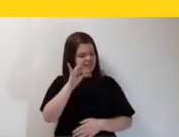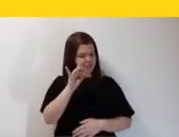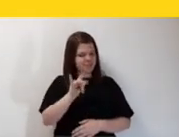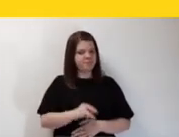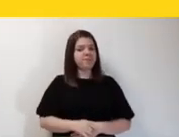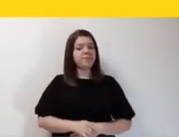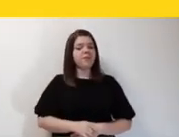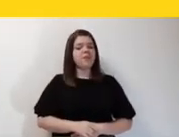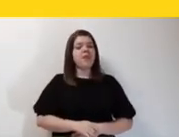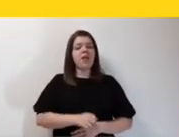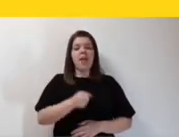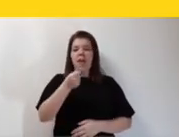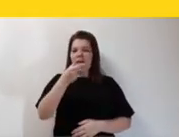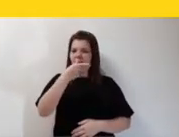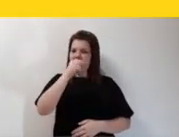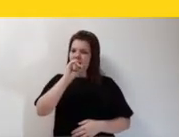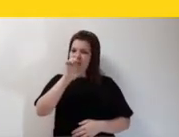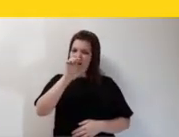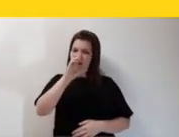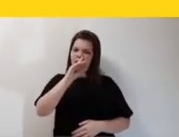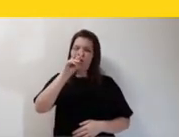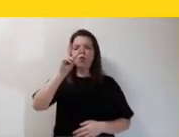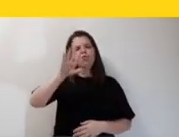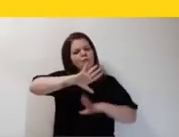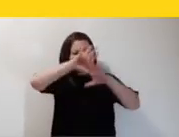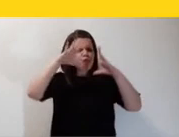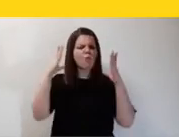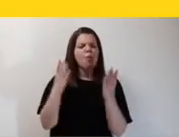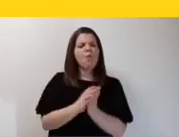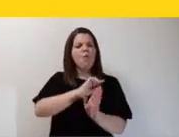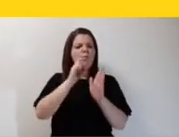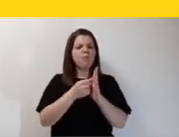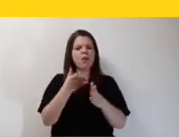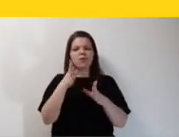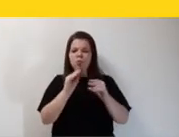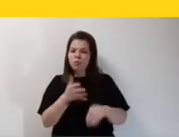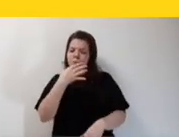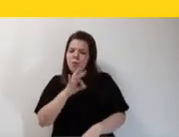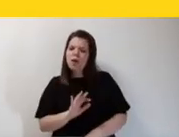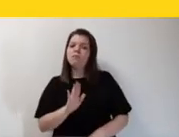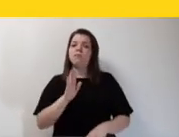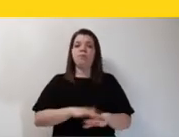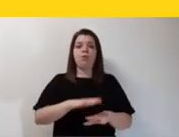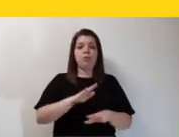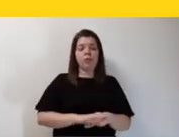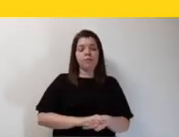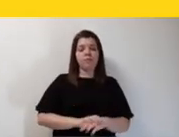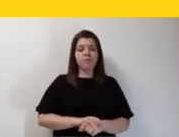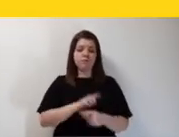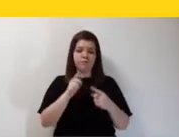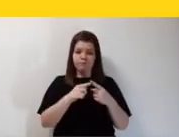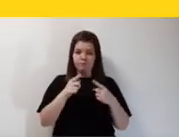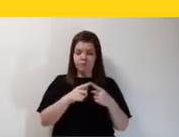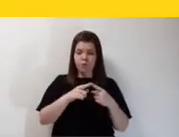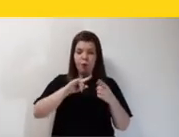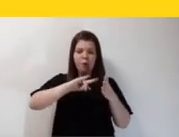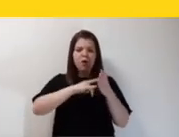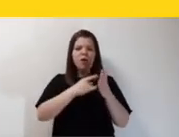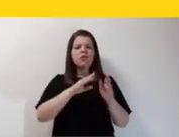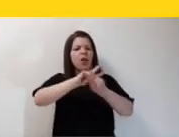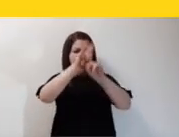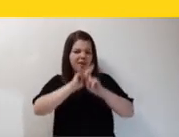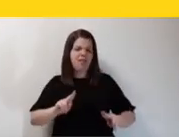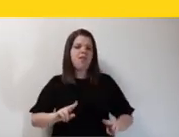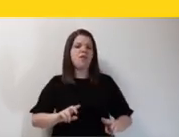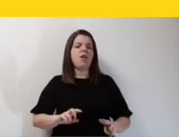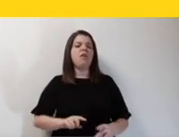every country over the world. It doesn't have any dependency and the process is totally replicable.